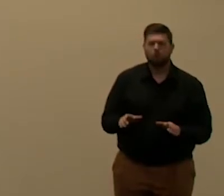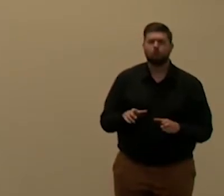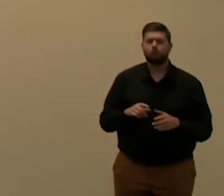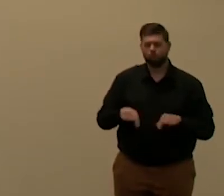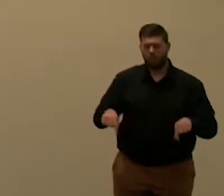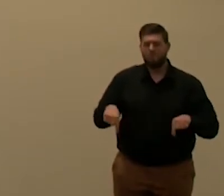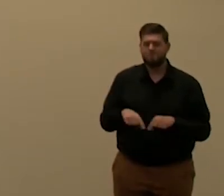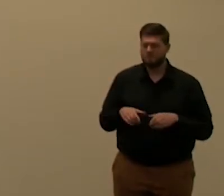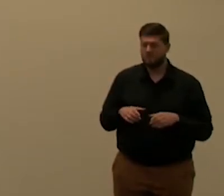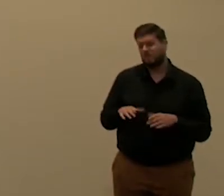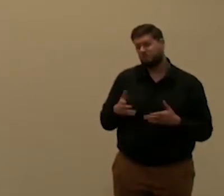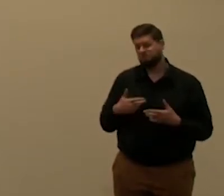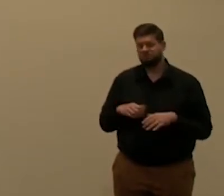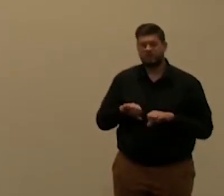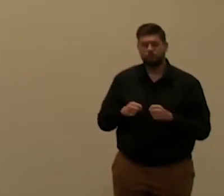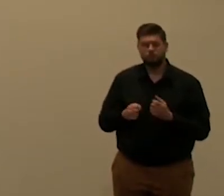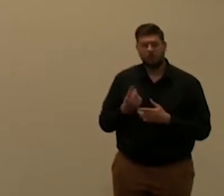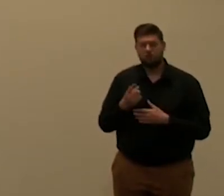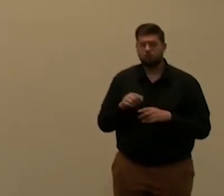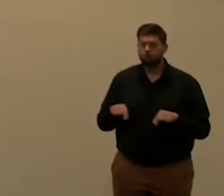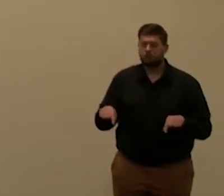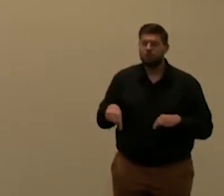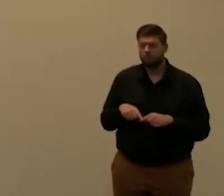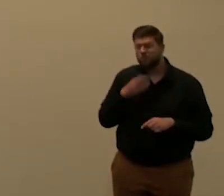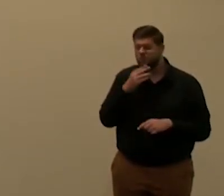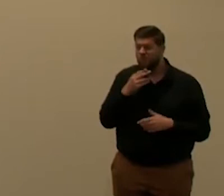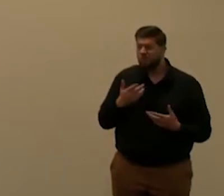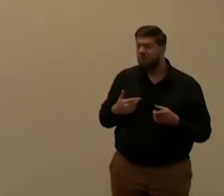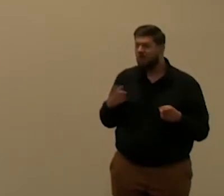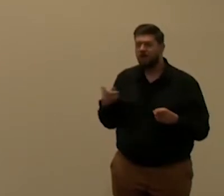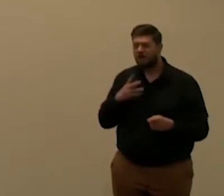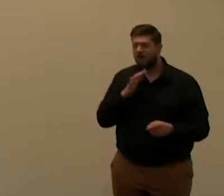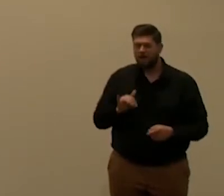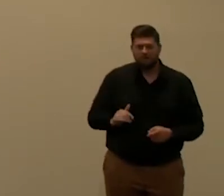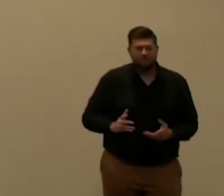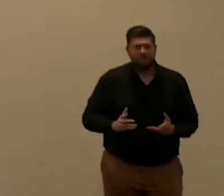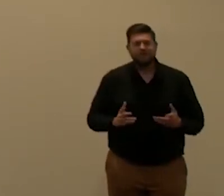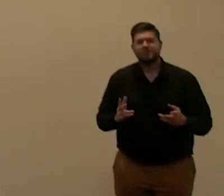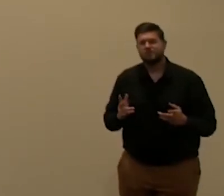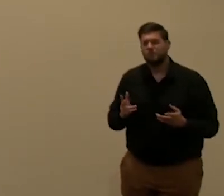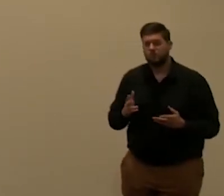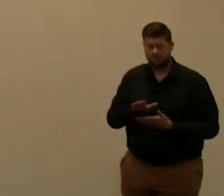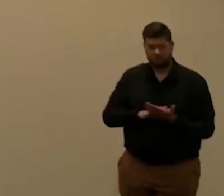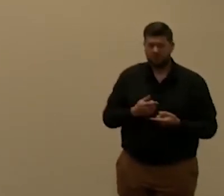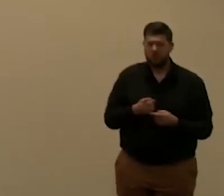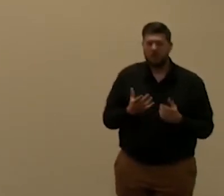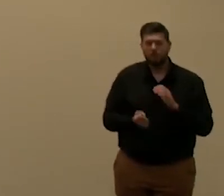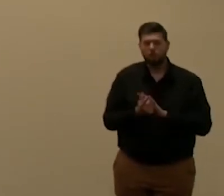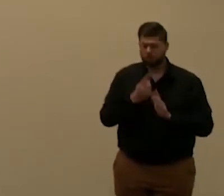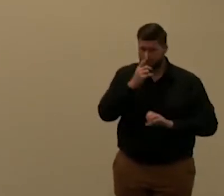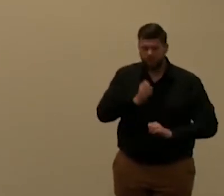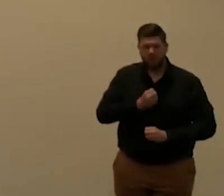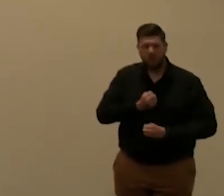yes. Breakout rooms so that they can also all talk to each other and everybody can say something. And yeah, I